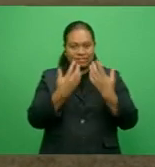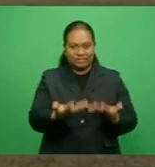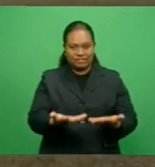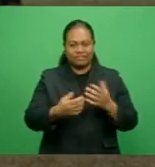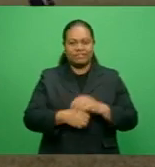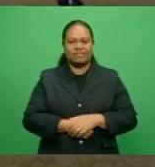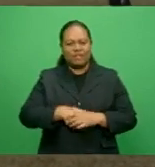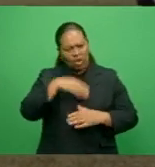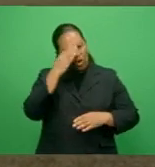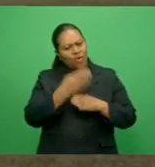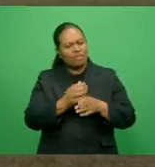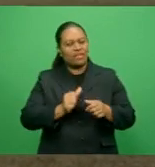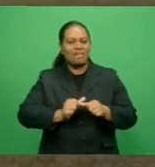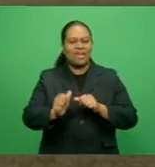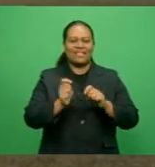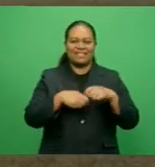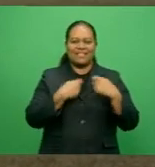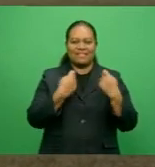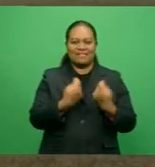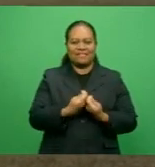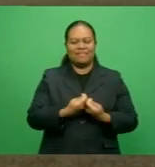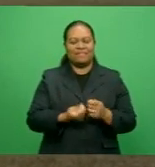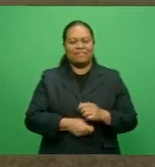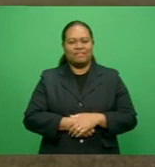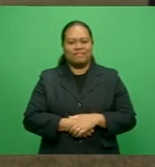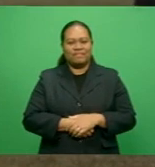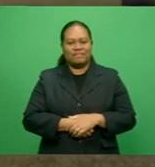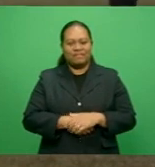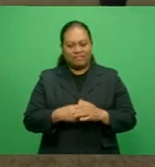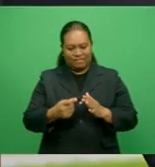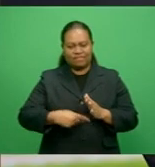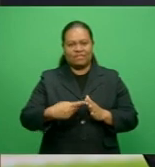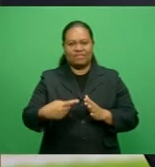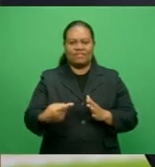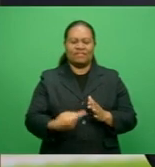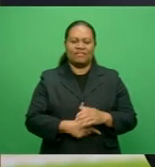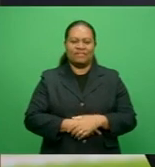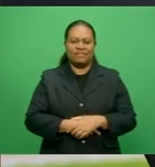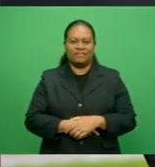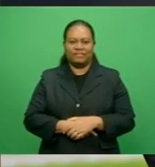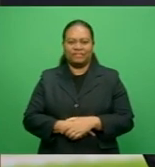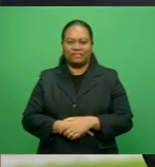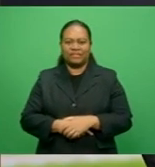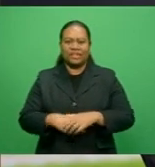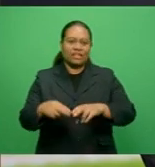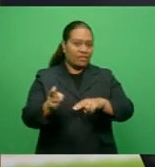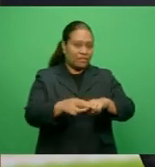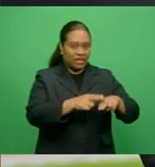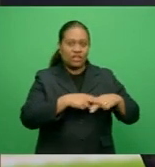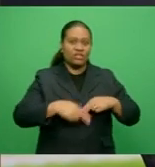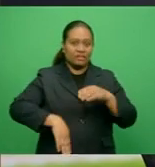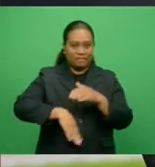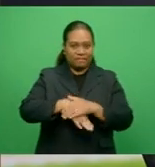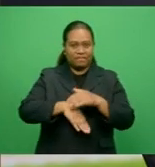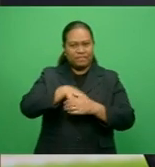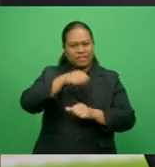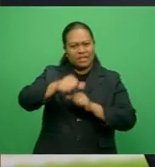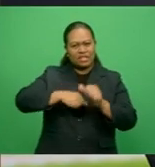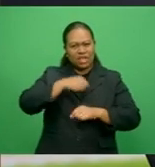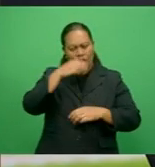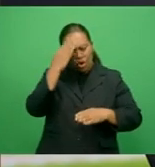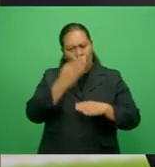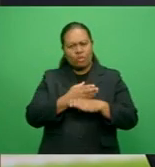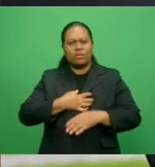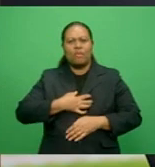hopefully the best team will come out firing on that day. The Fiji Football Association hopes to have more